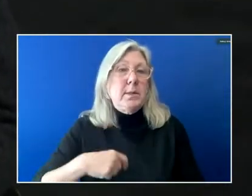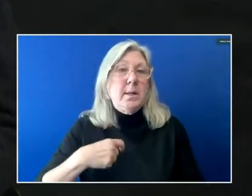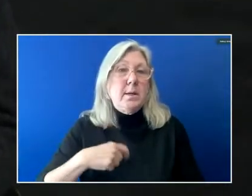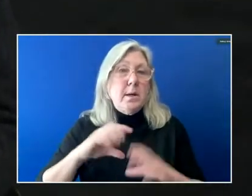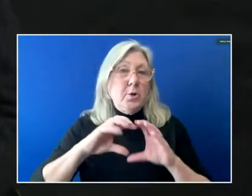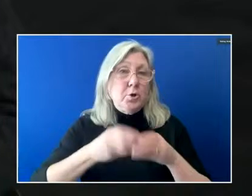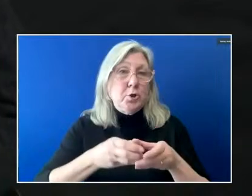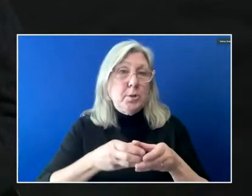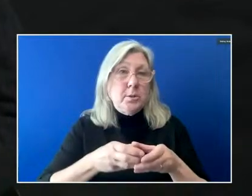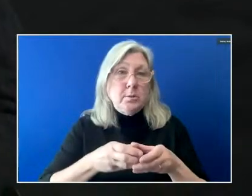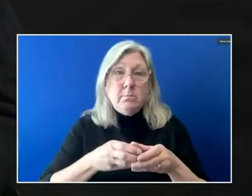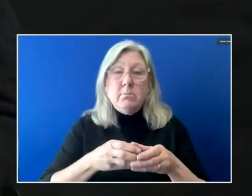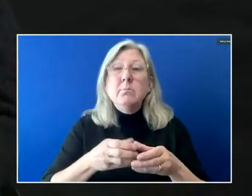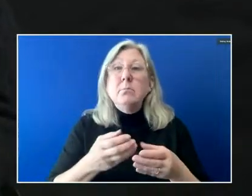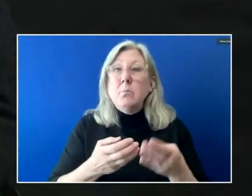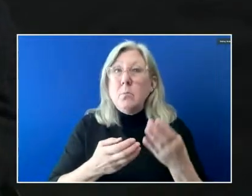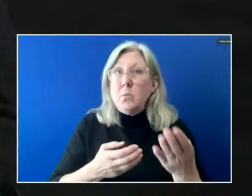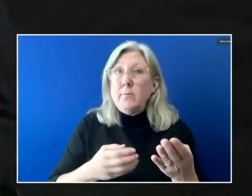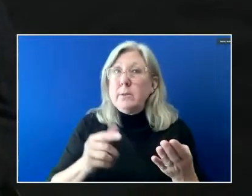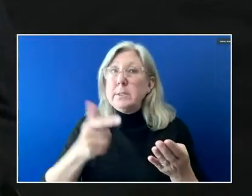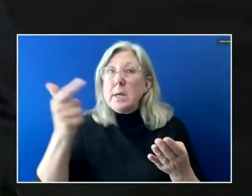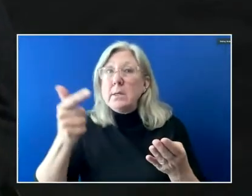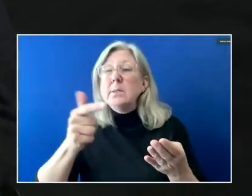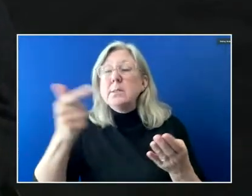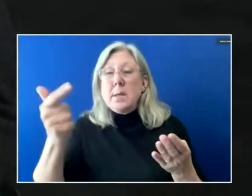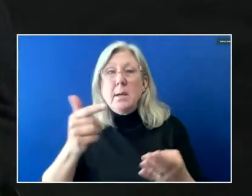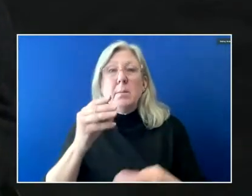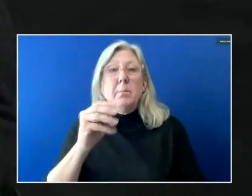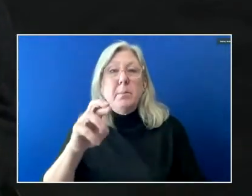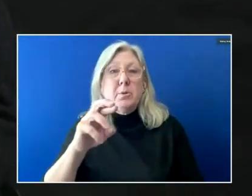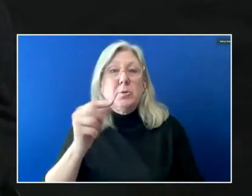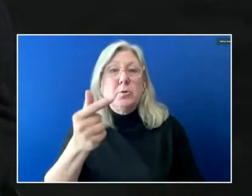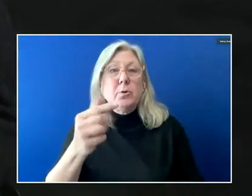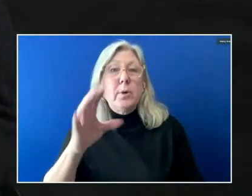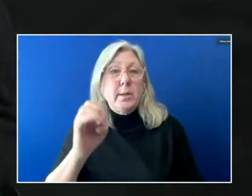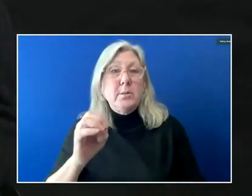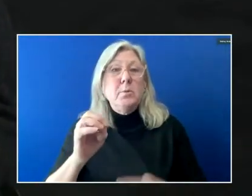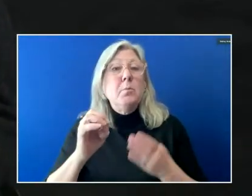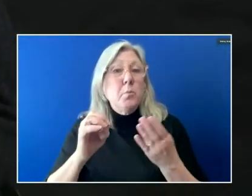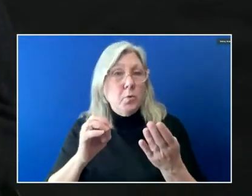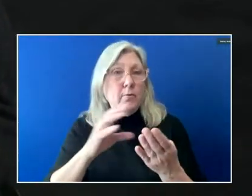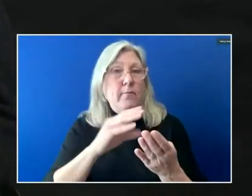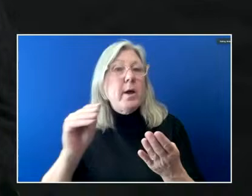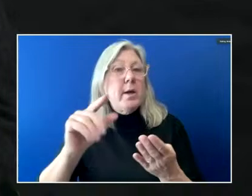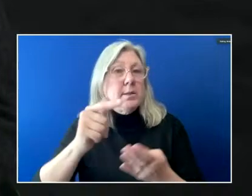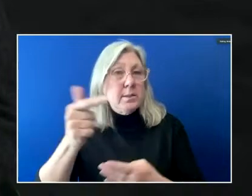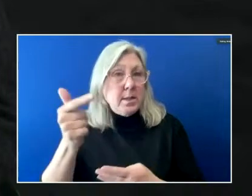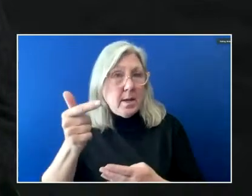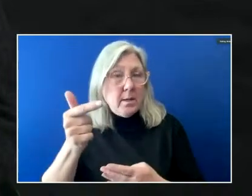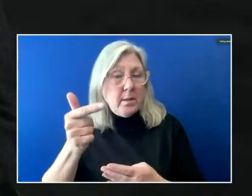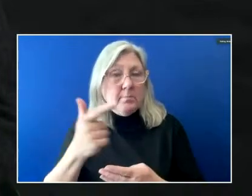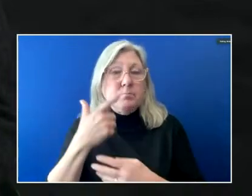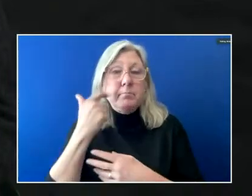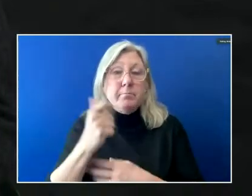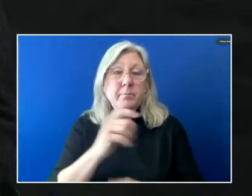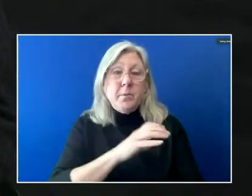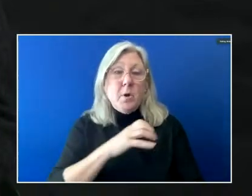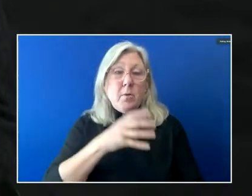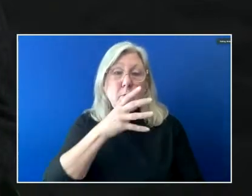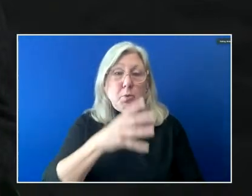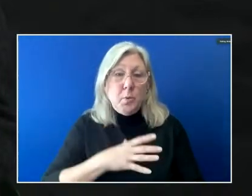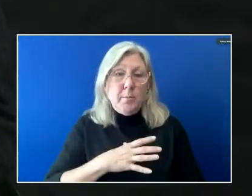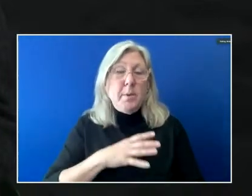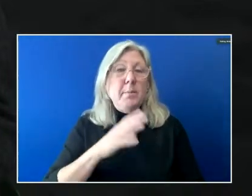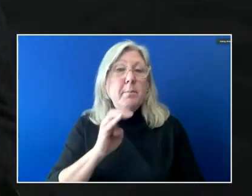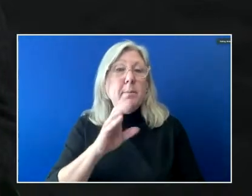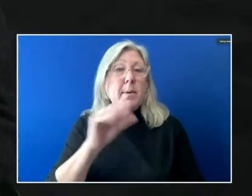second by Mr Grace it's been moved and seconded um whereas congresswoman Becca BAL of brador has